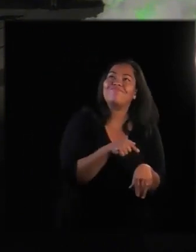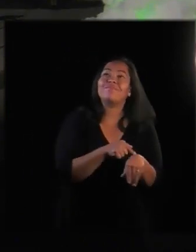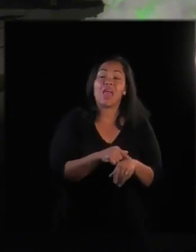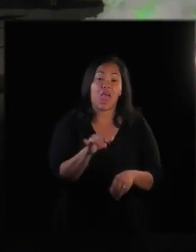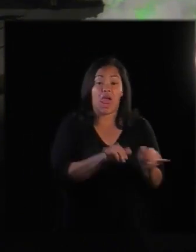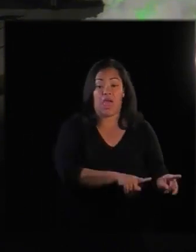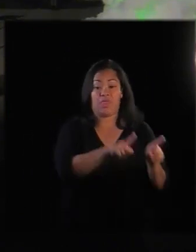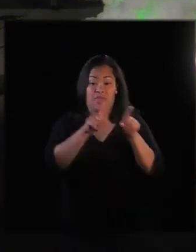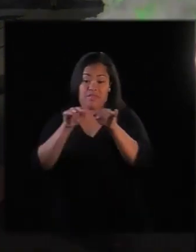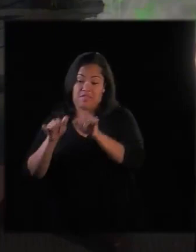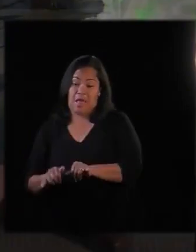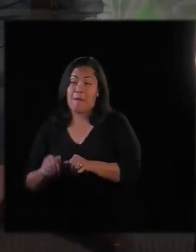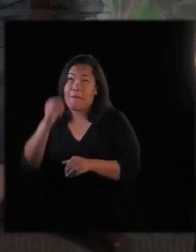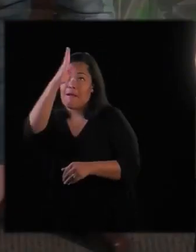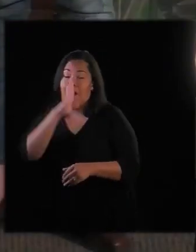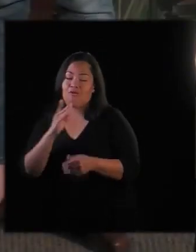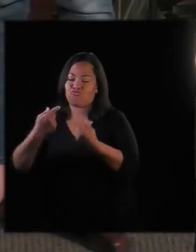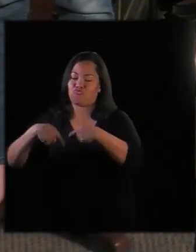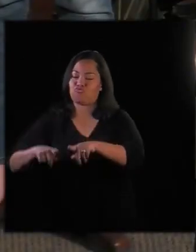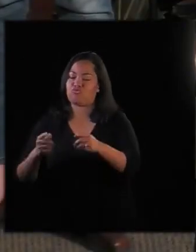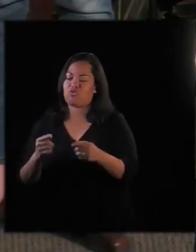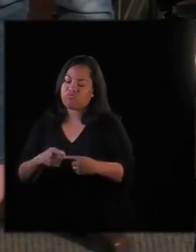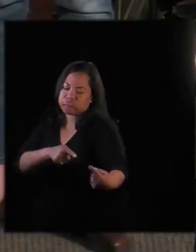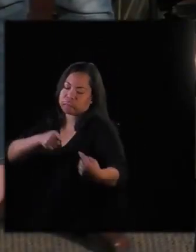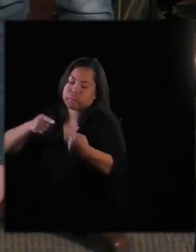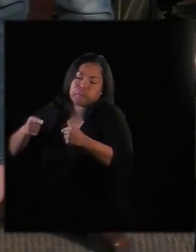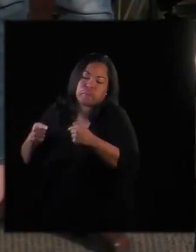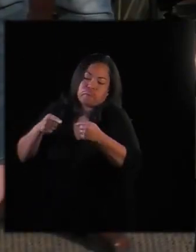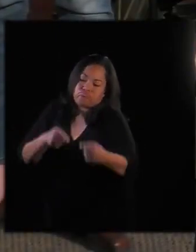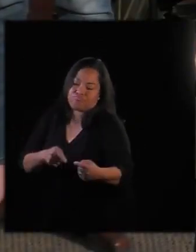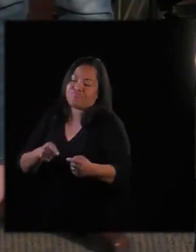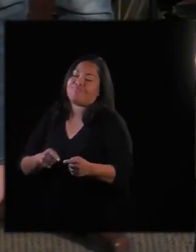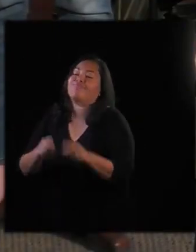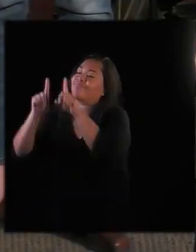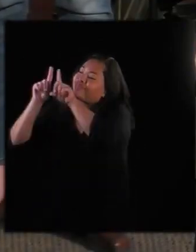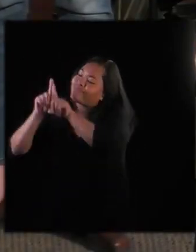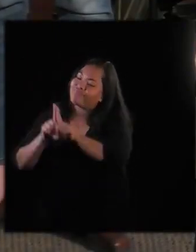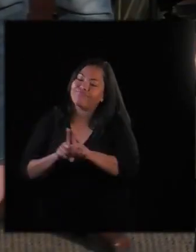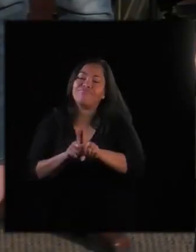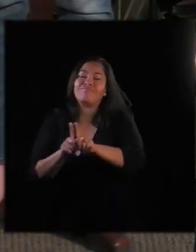mountains, it's the God of the valley,